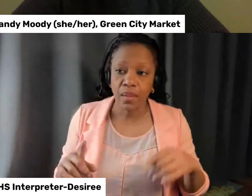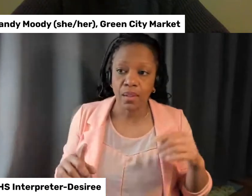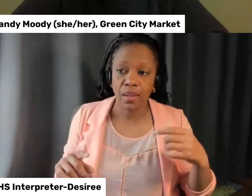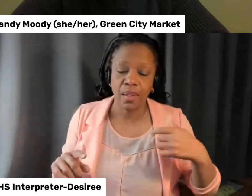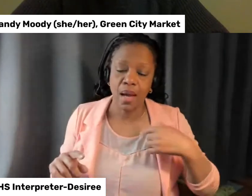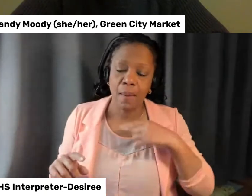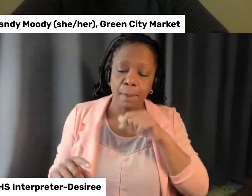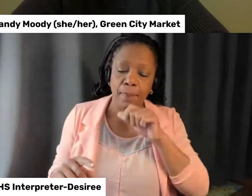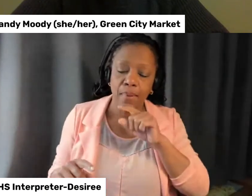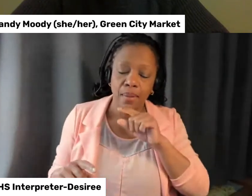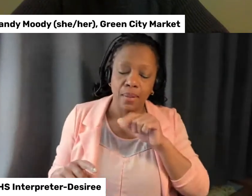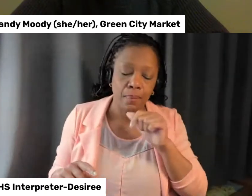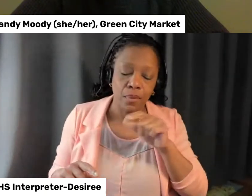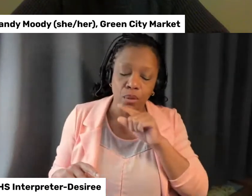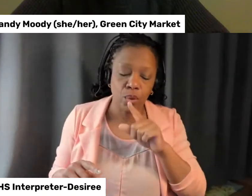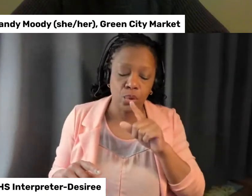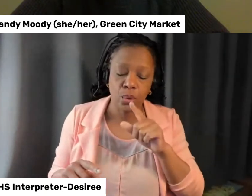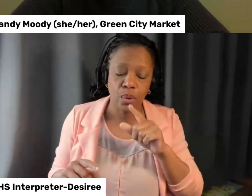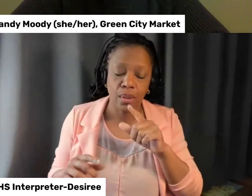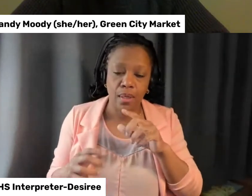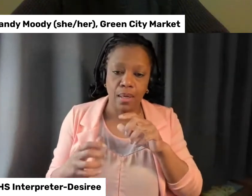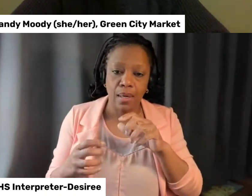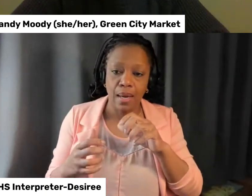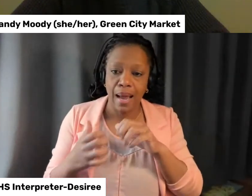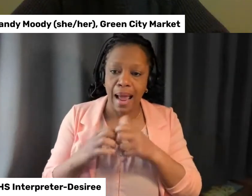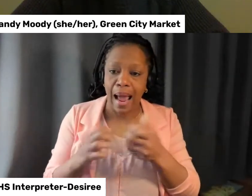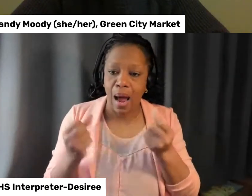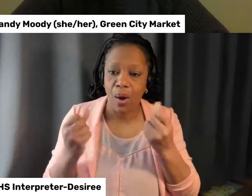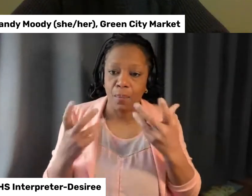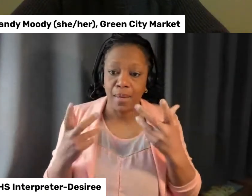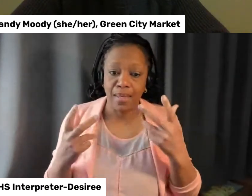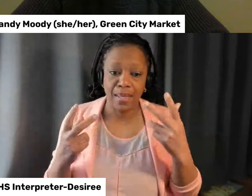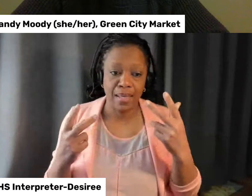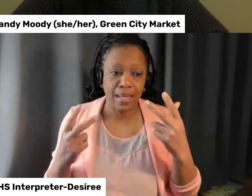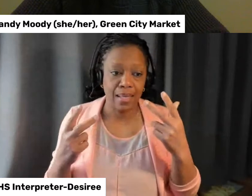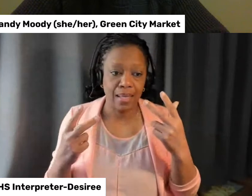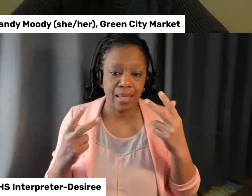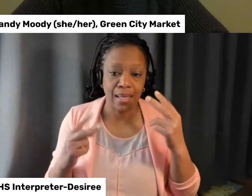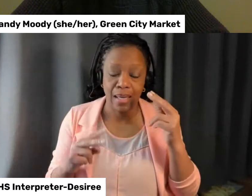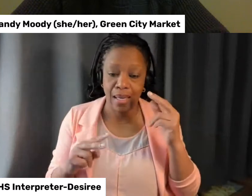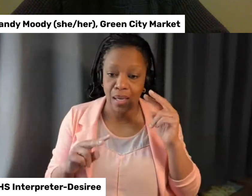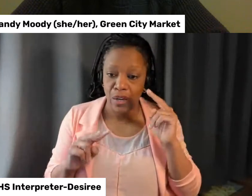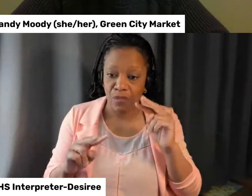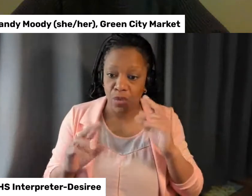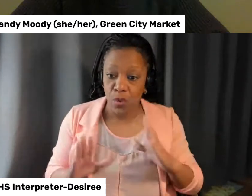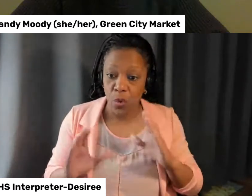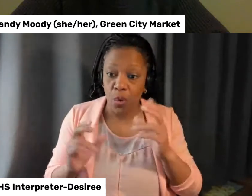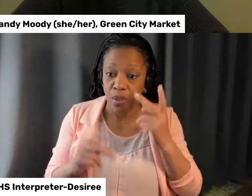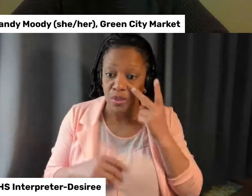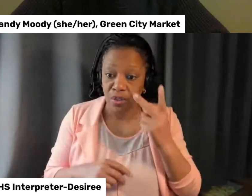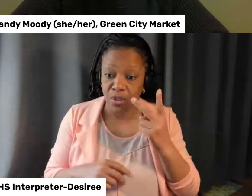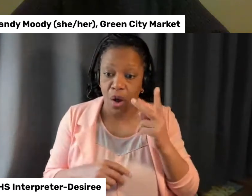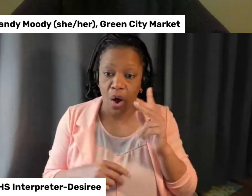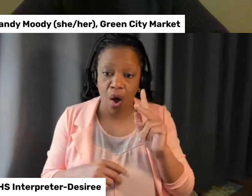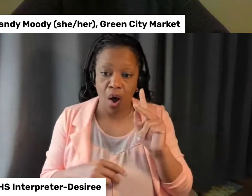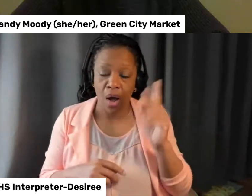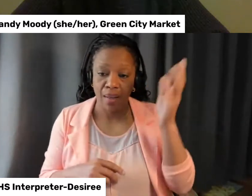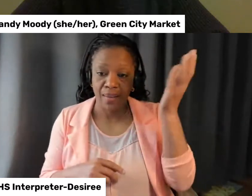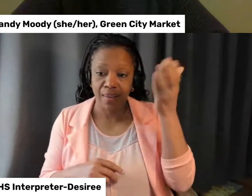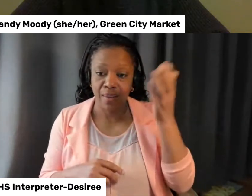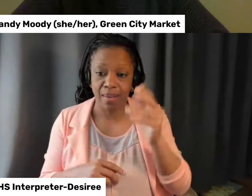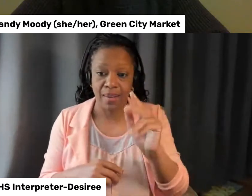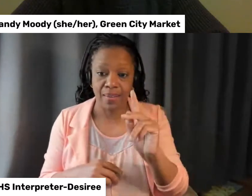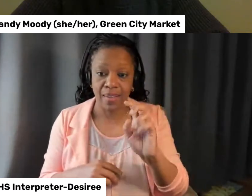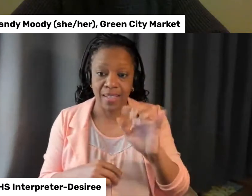our viewers were able to see either live or recorded the keynote